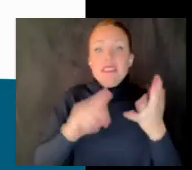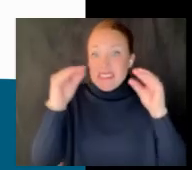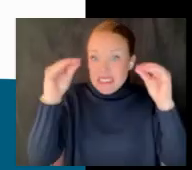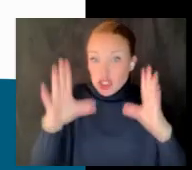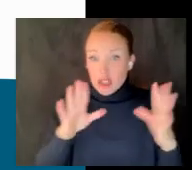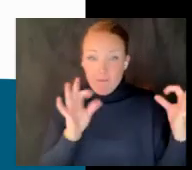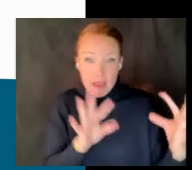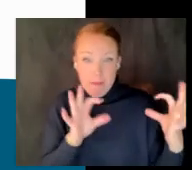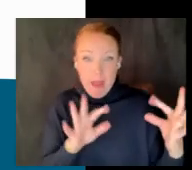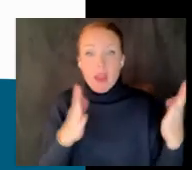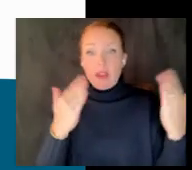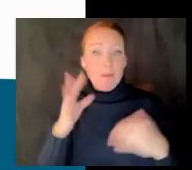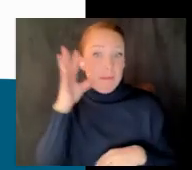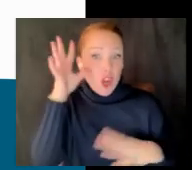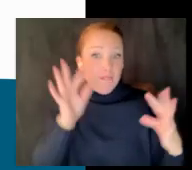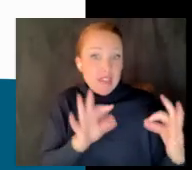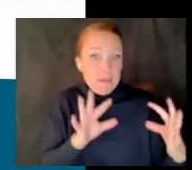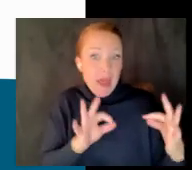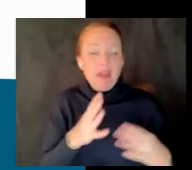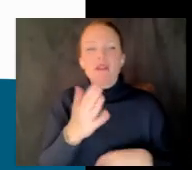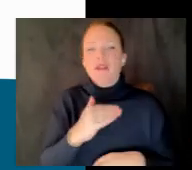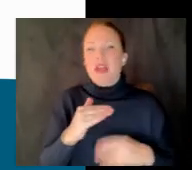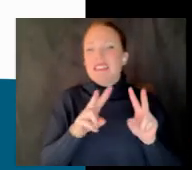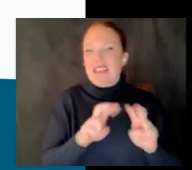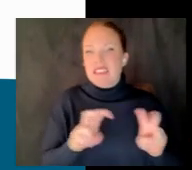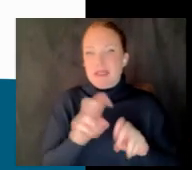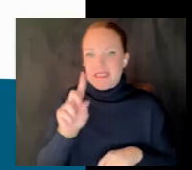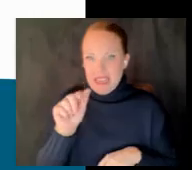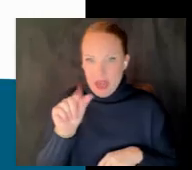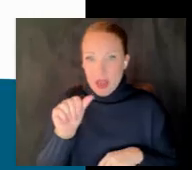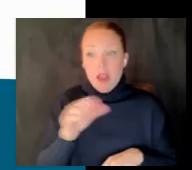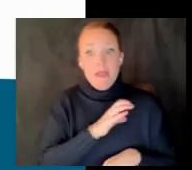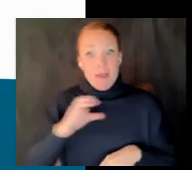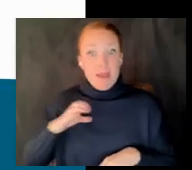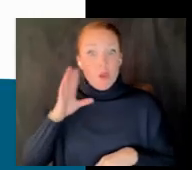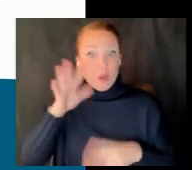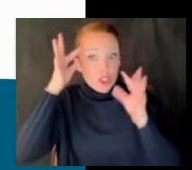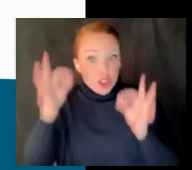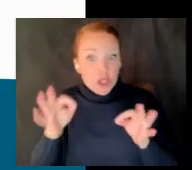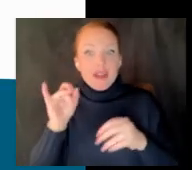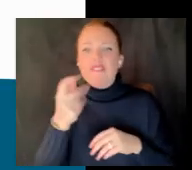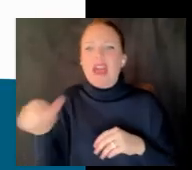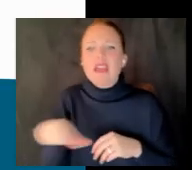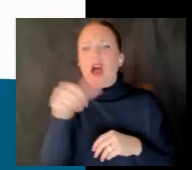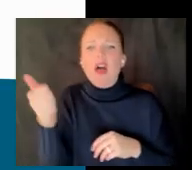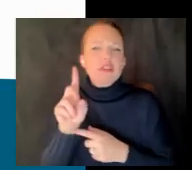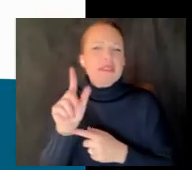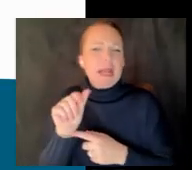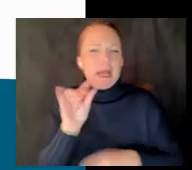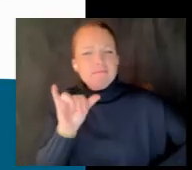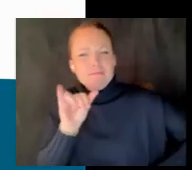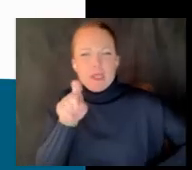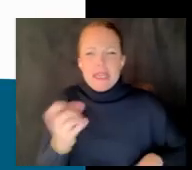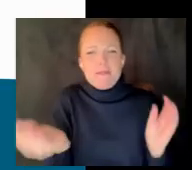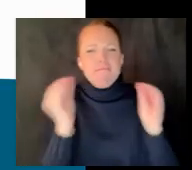and assessment data. Upon review of the data, the committee must determine if any additional data is needed to make an